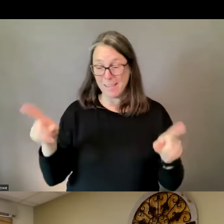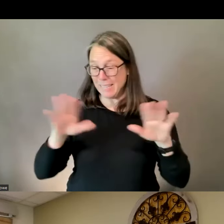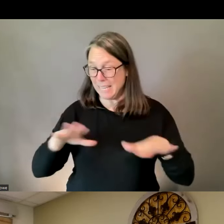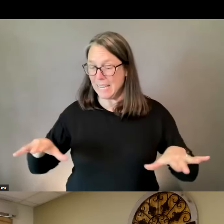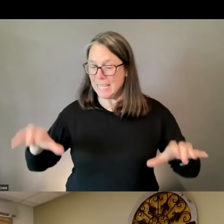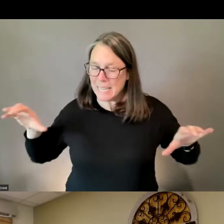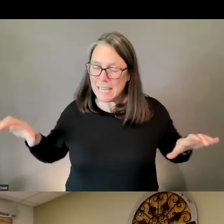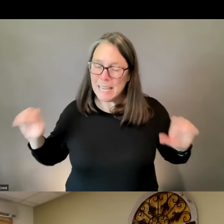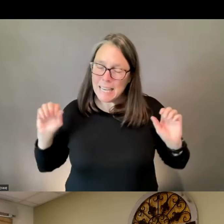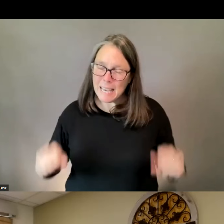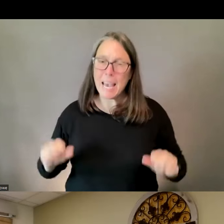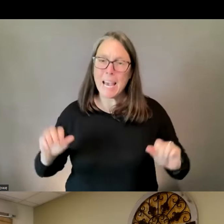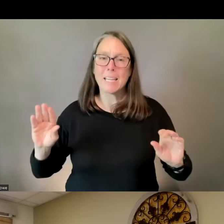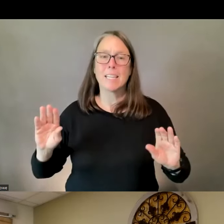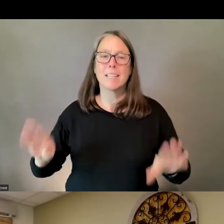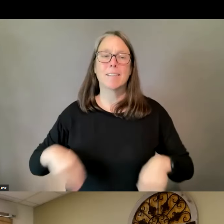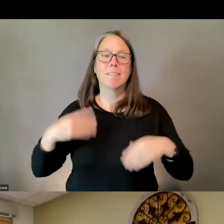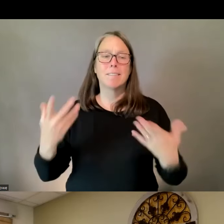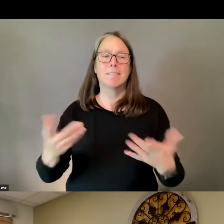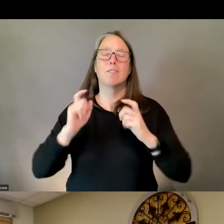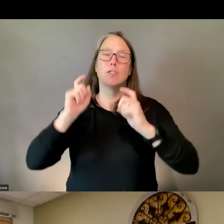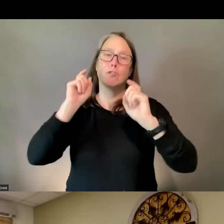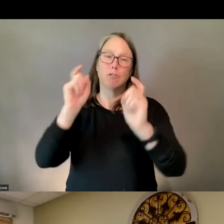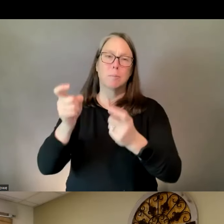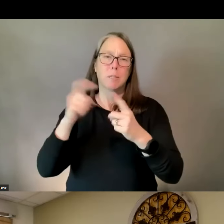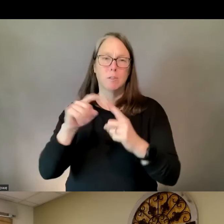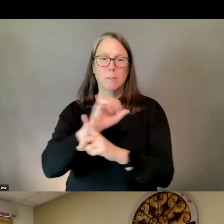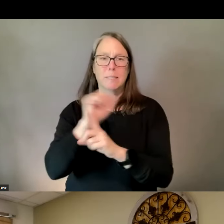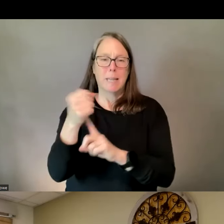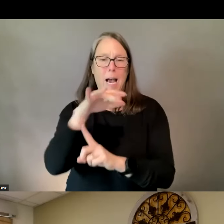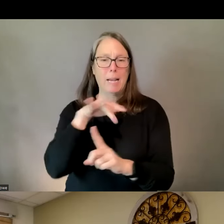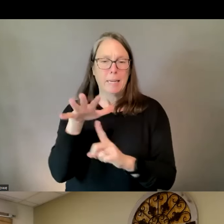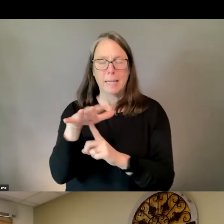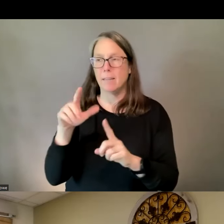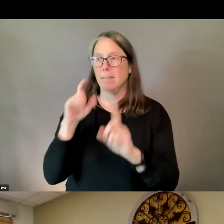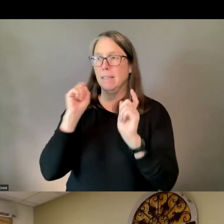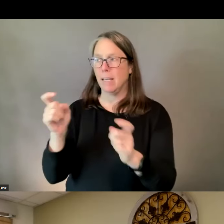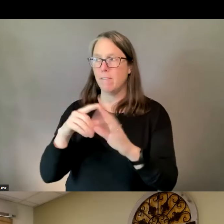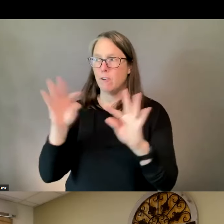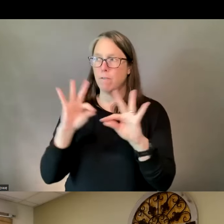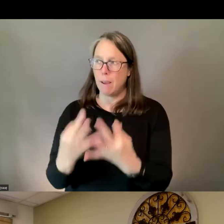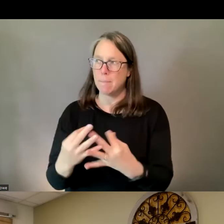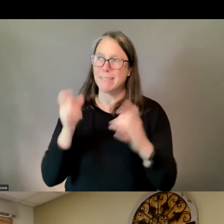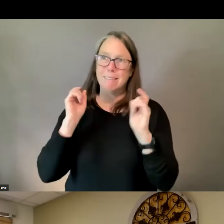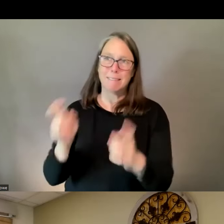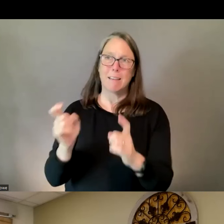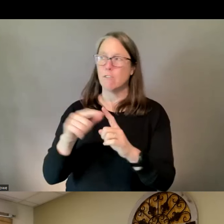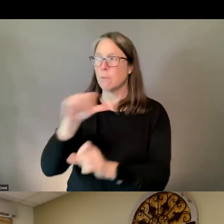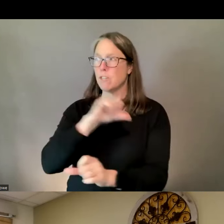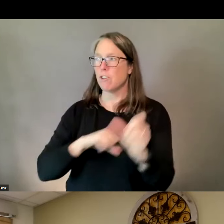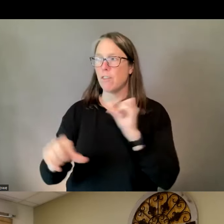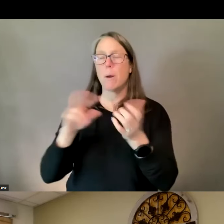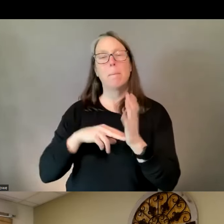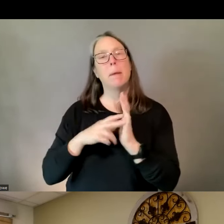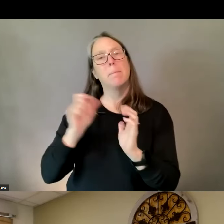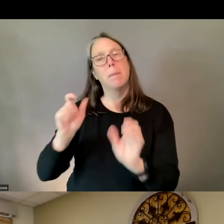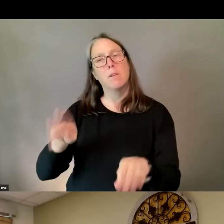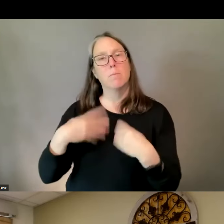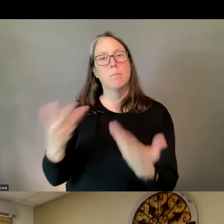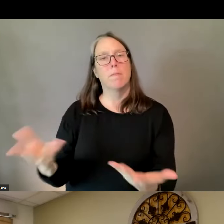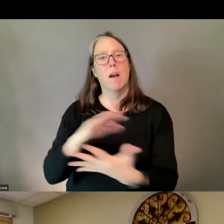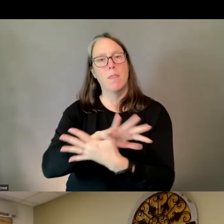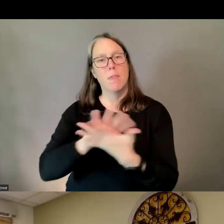can contribute and give to society and to families and to each other. And so giving them those opportunities